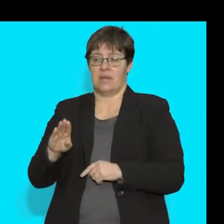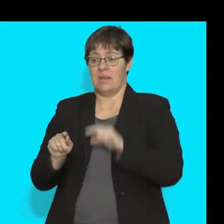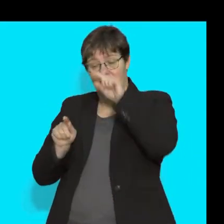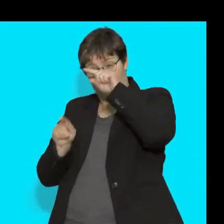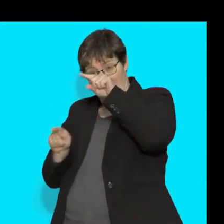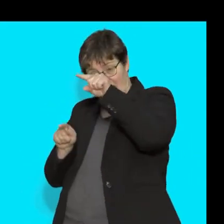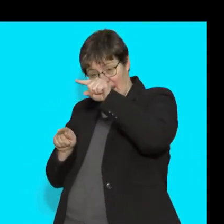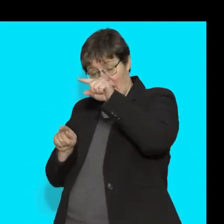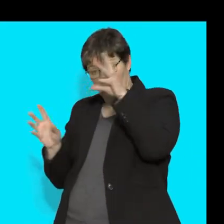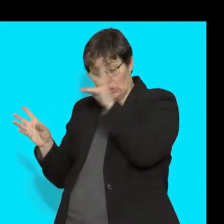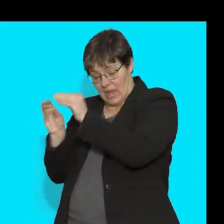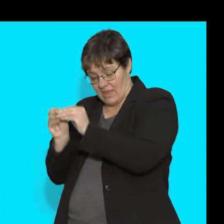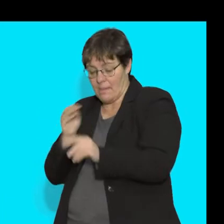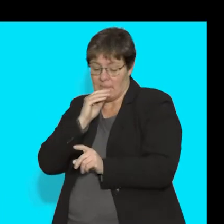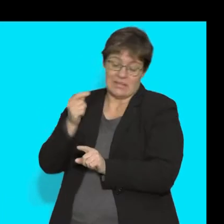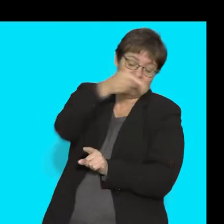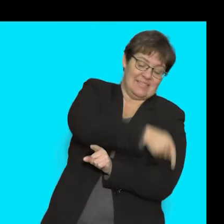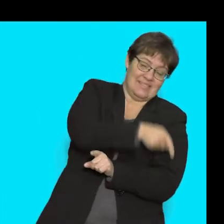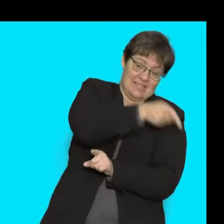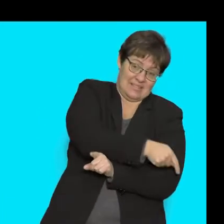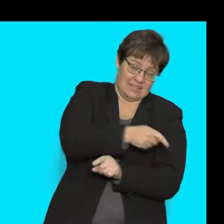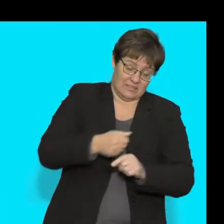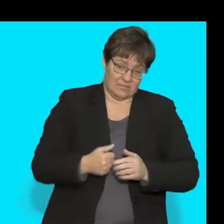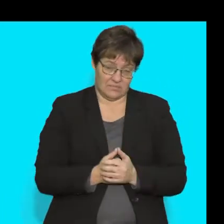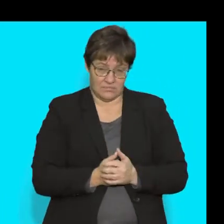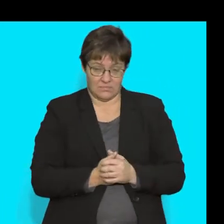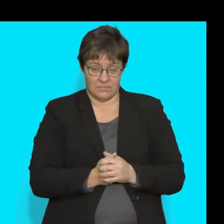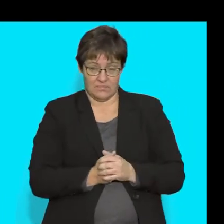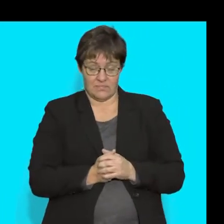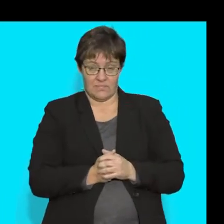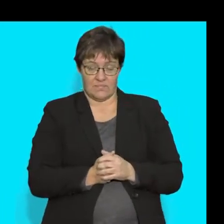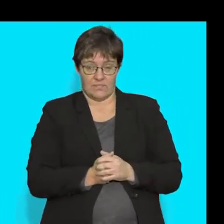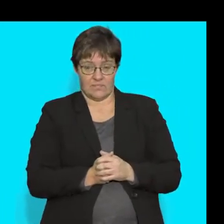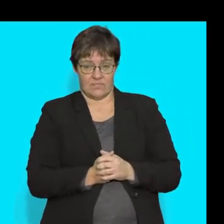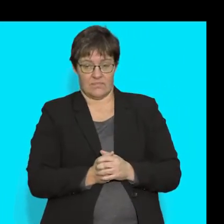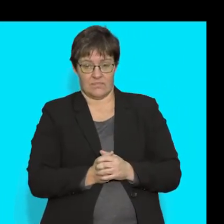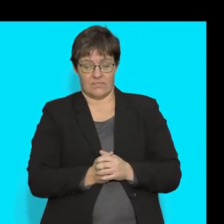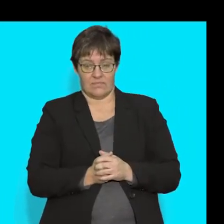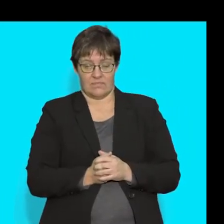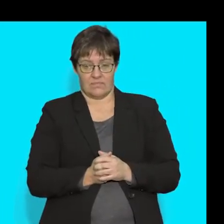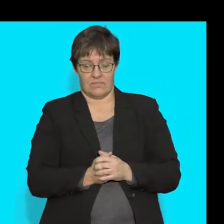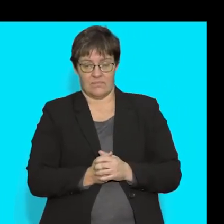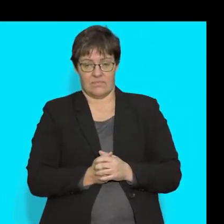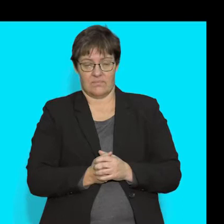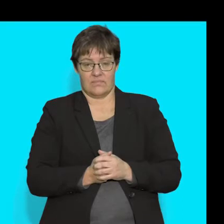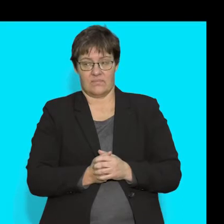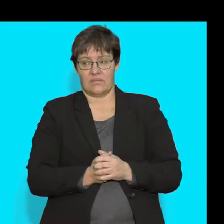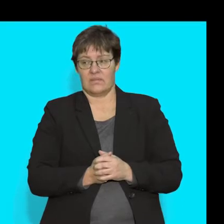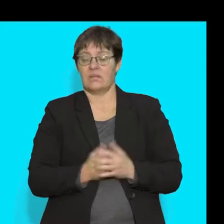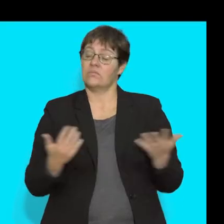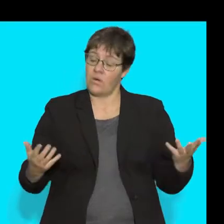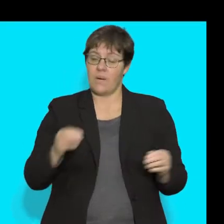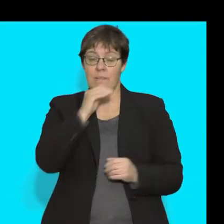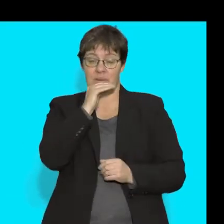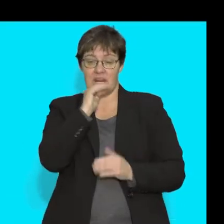say an exterior angle is equal to the sum of the interior opposite angles. So